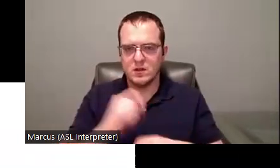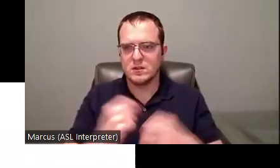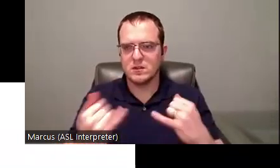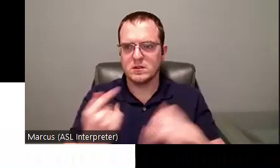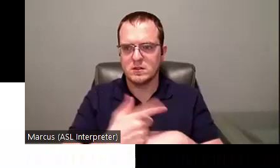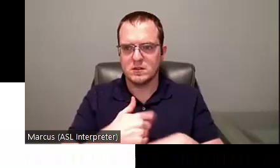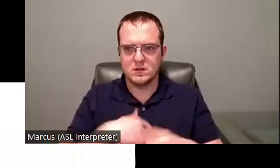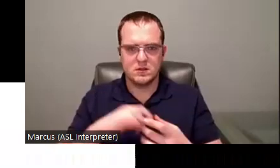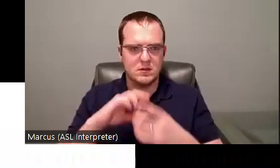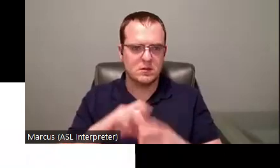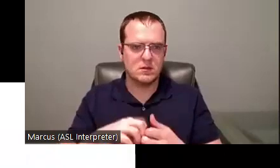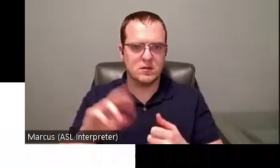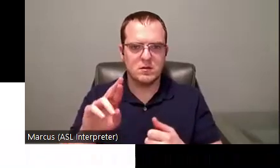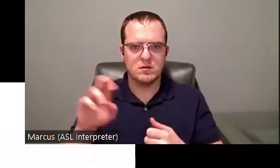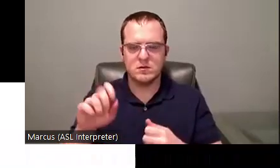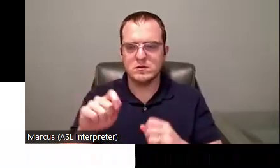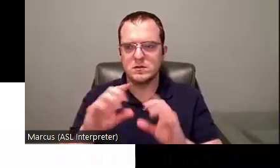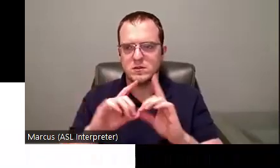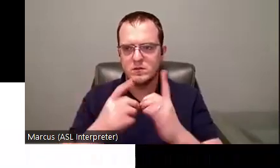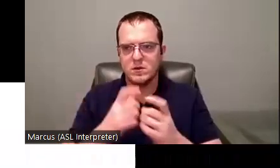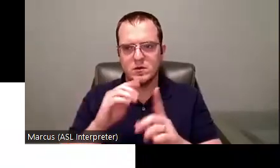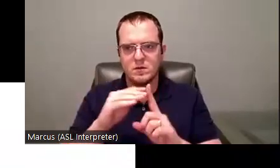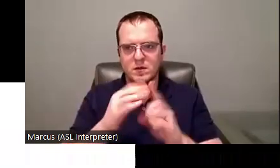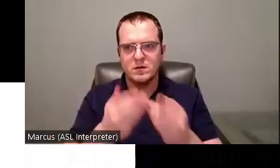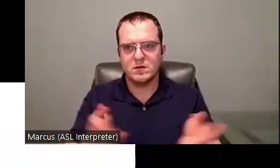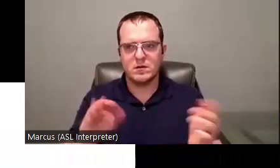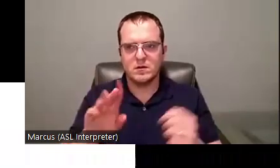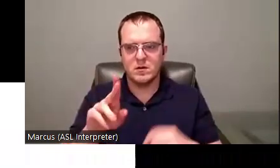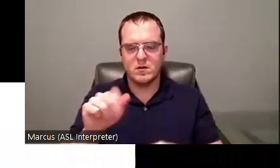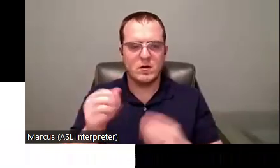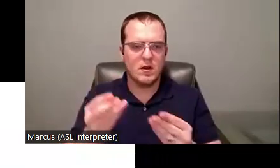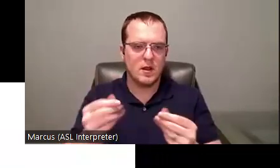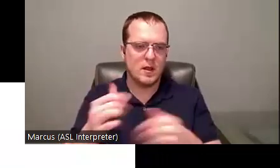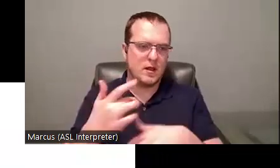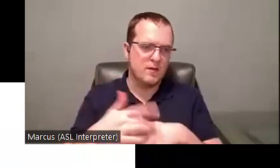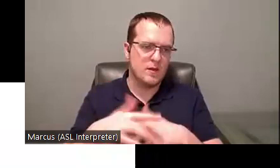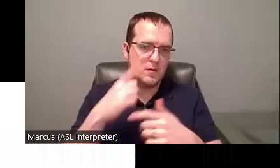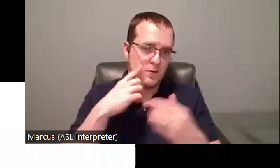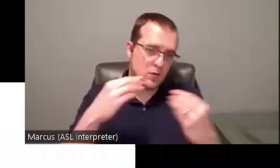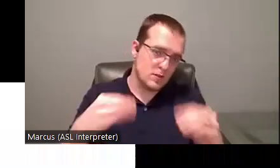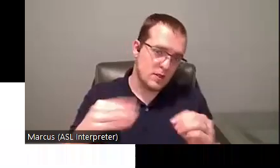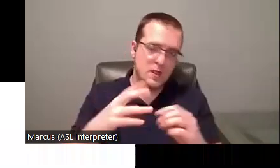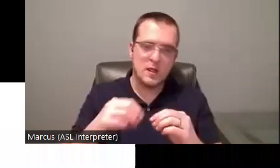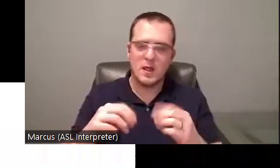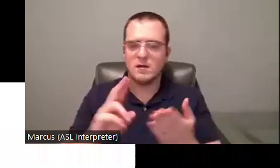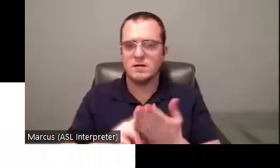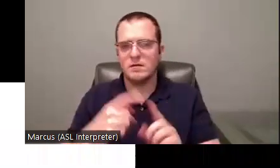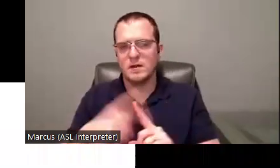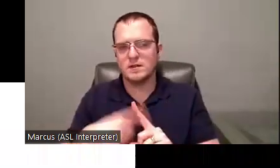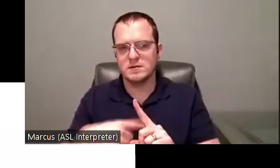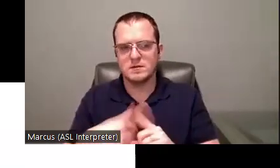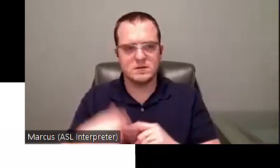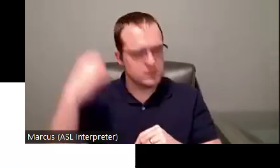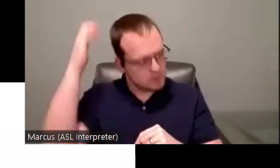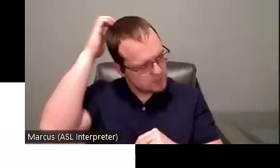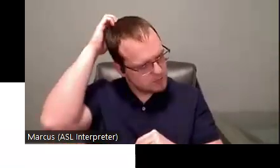here on behalf of the real estate department to remind the public of URA land being available for sale and or lease. In an effort to